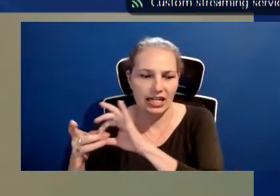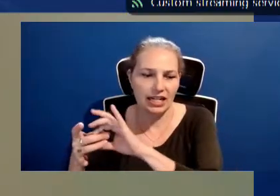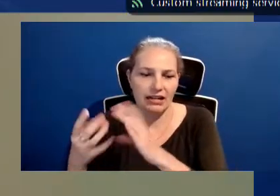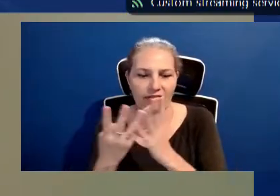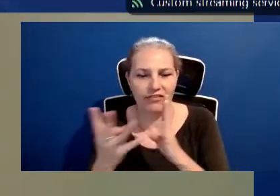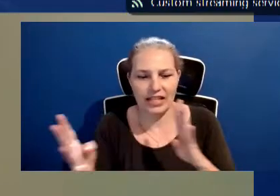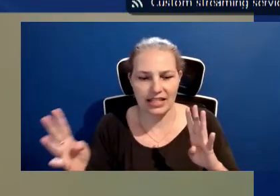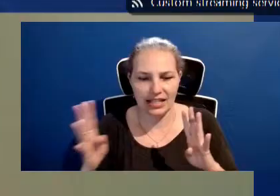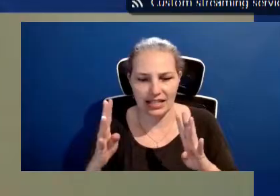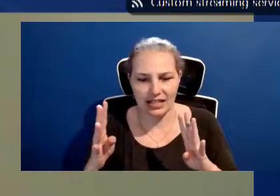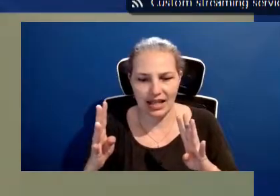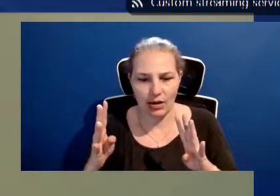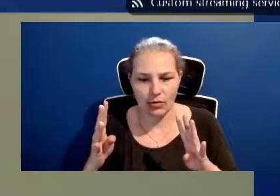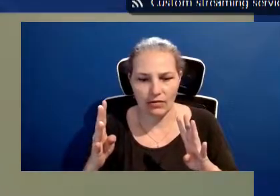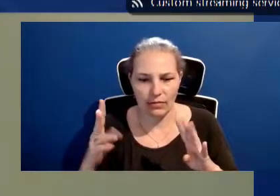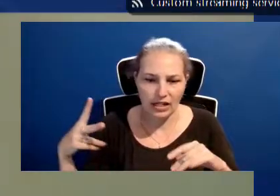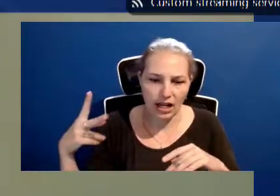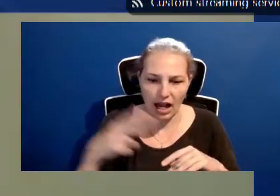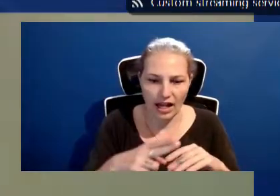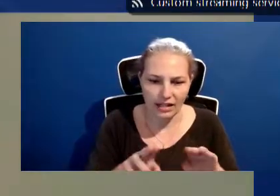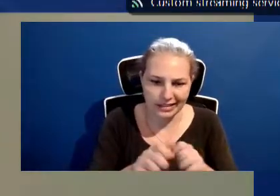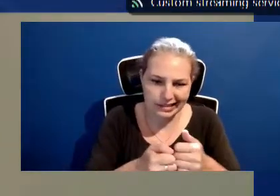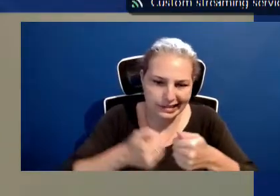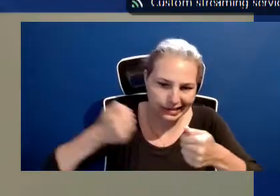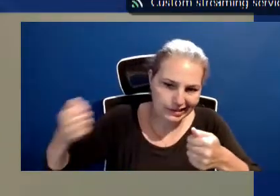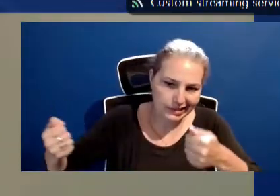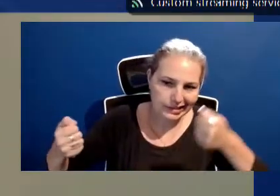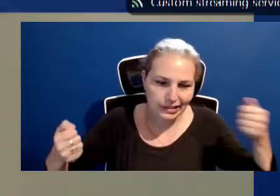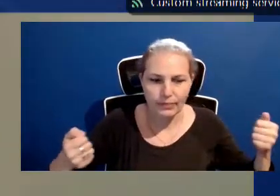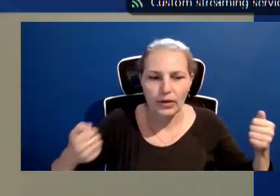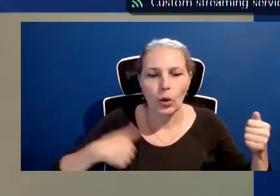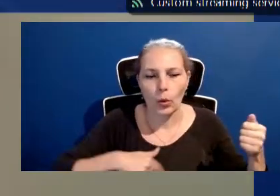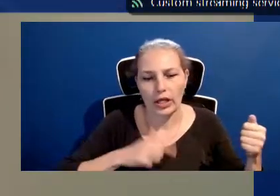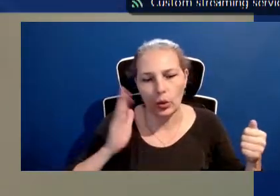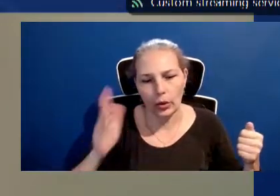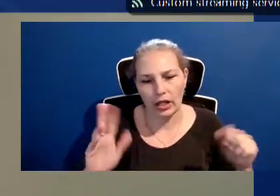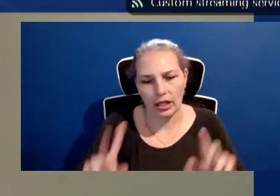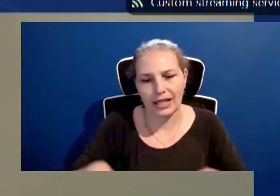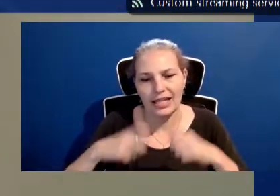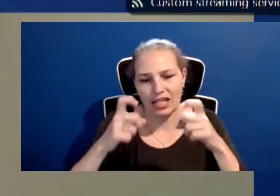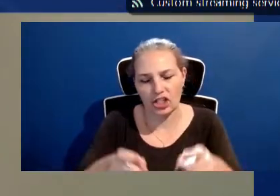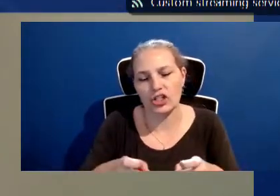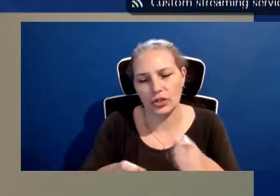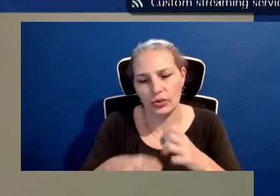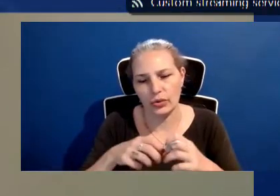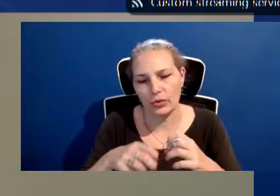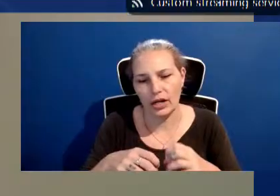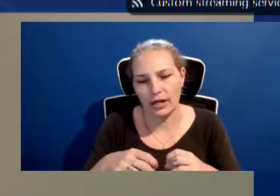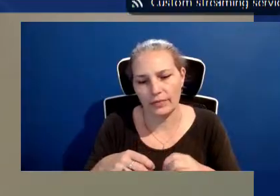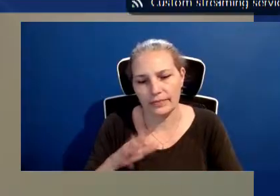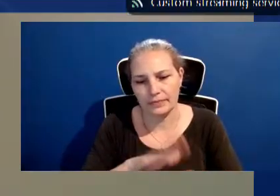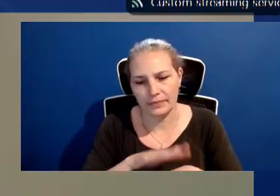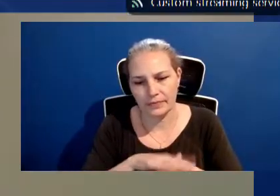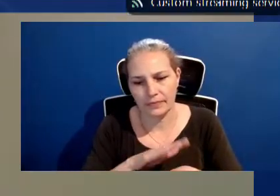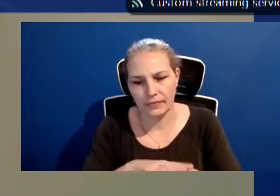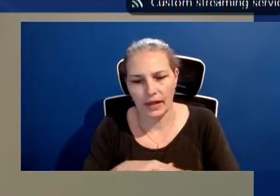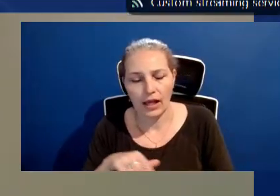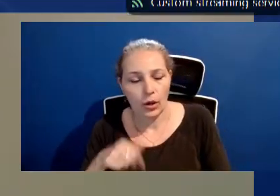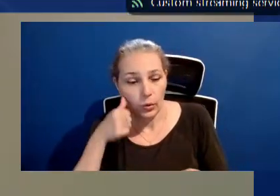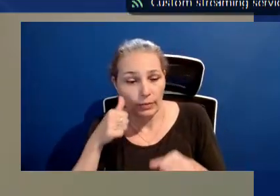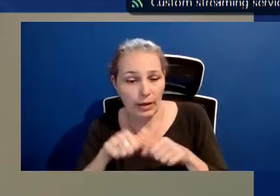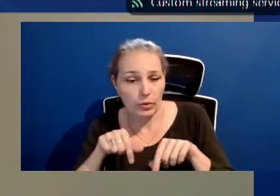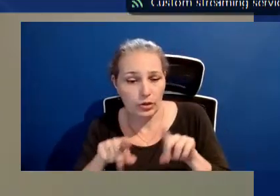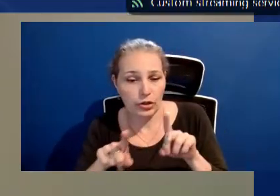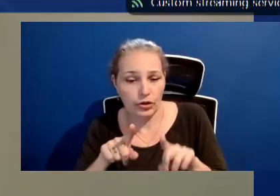I think the other big thing is while we're currently in the summer dry season, depending